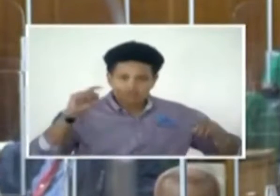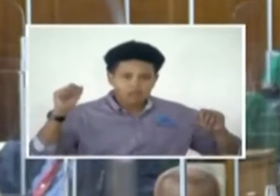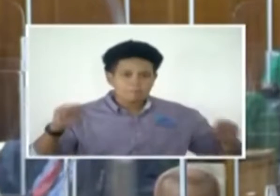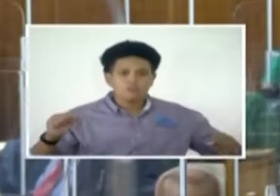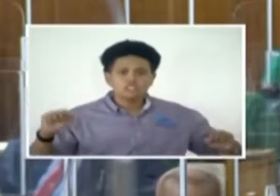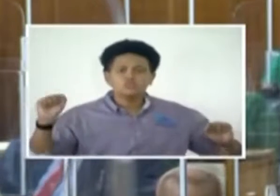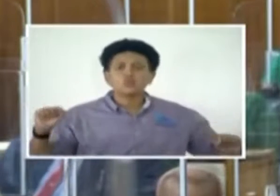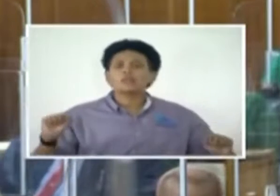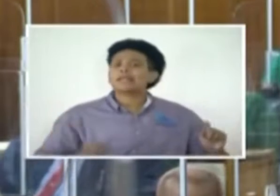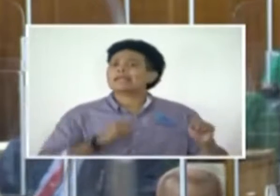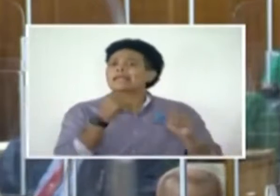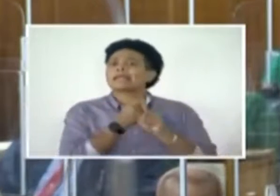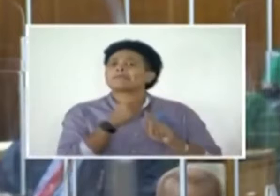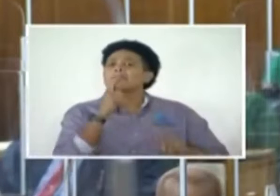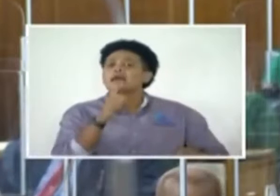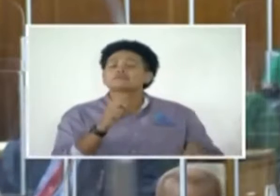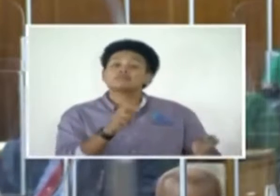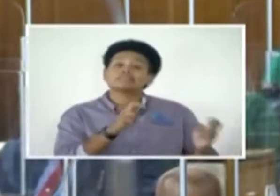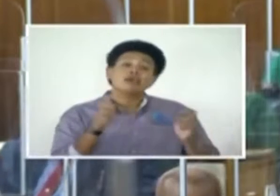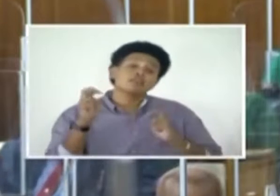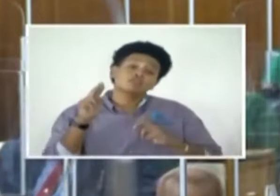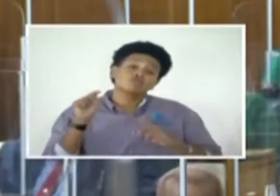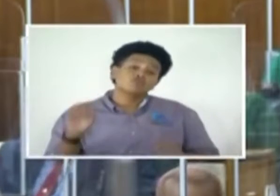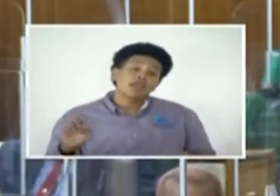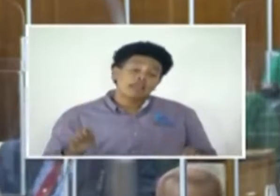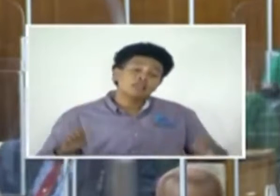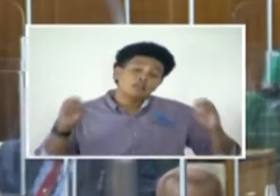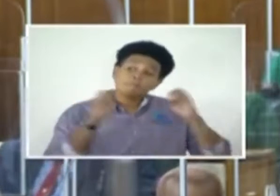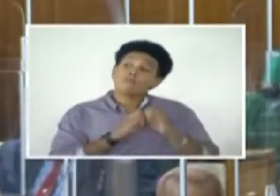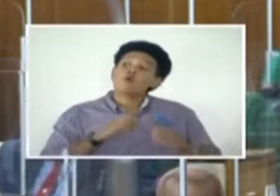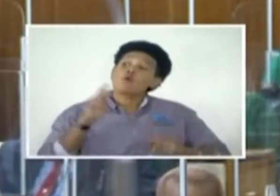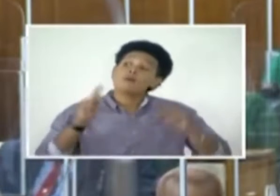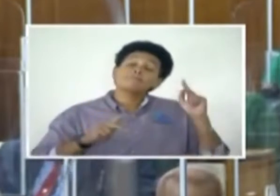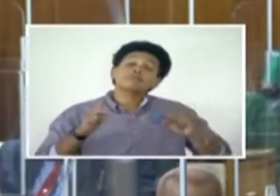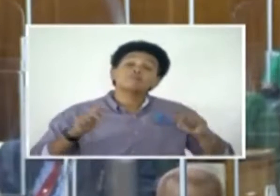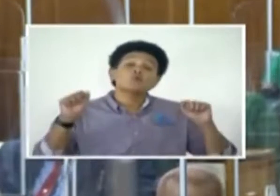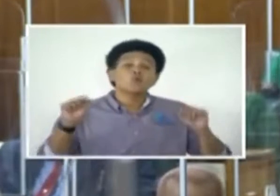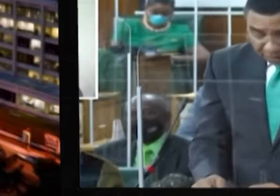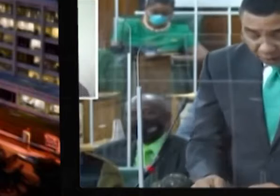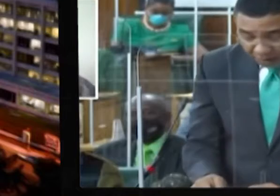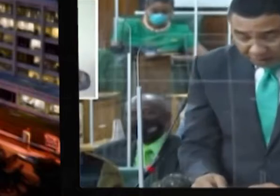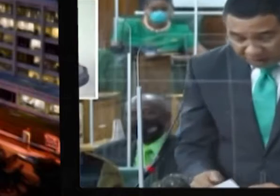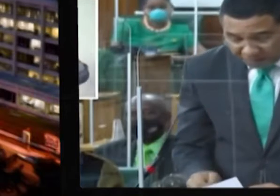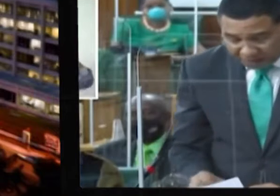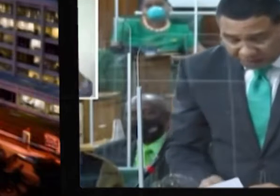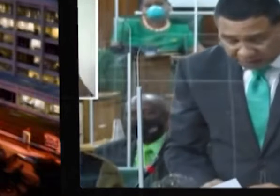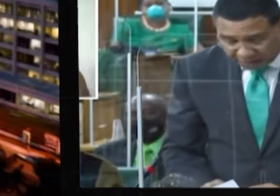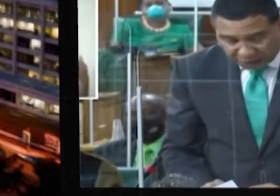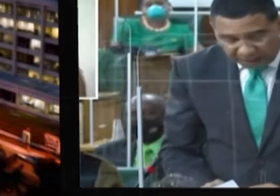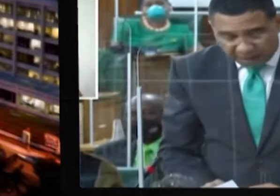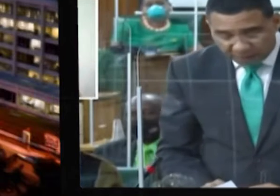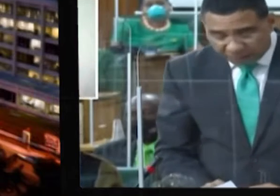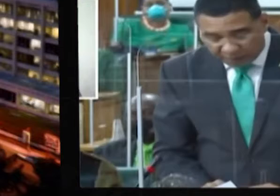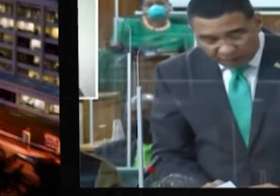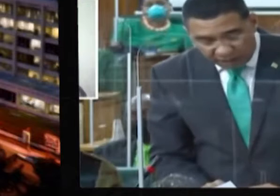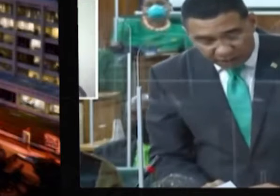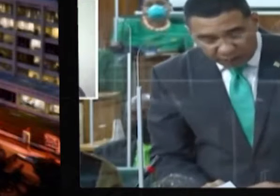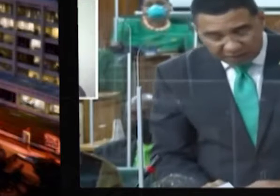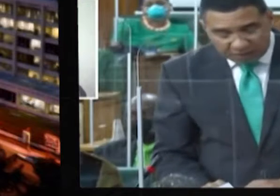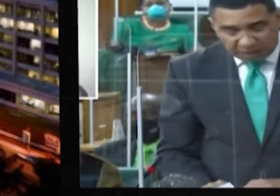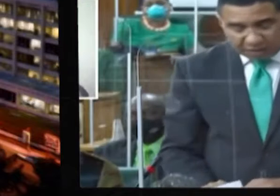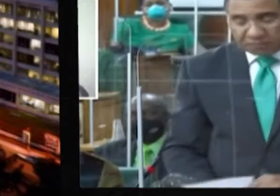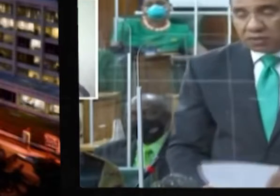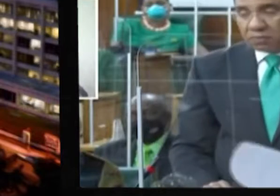could impact the mortality rate. More persons could die. Mr. Holness also gave an